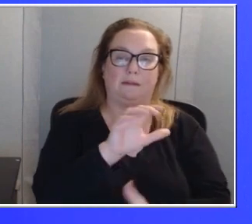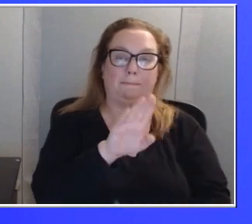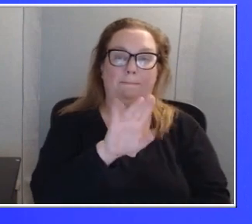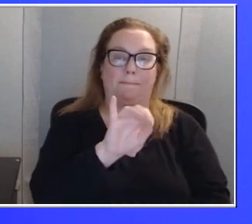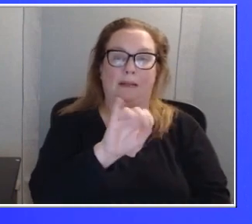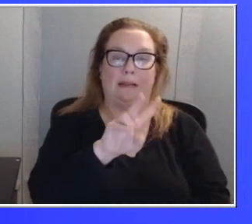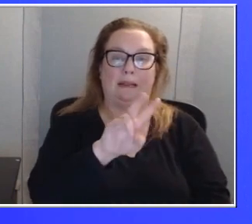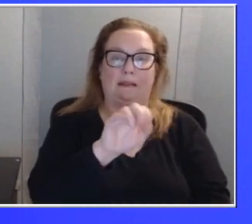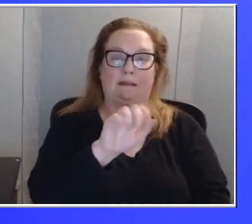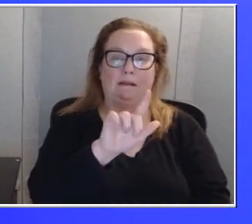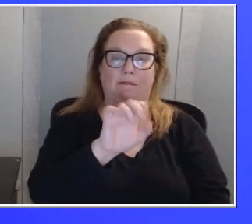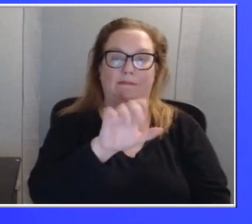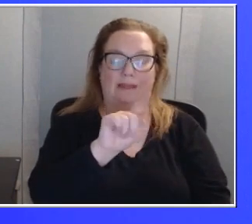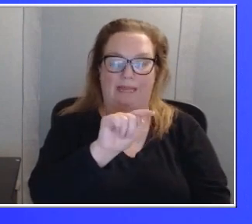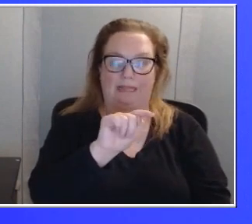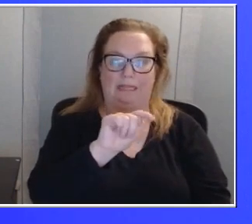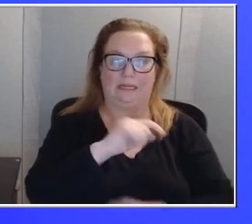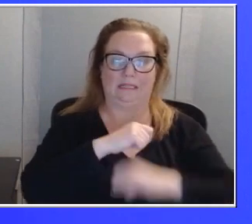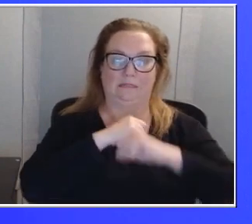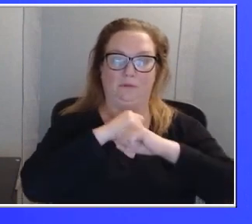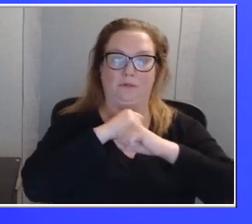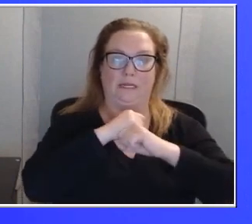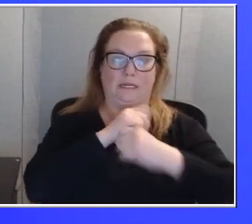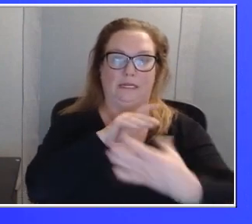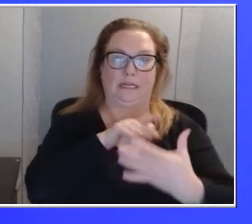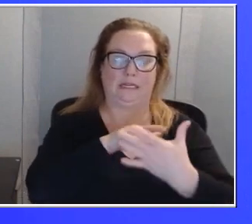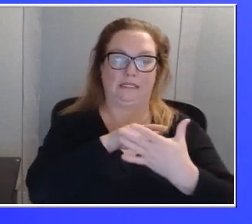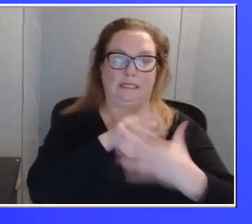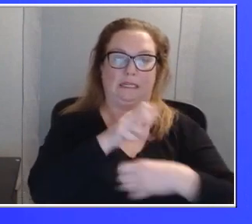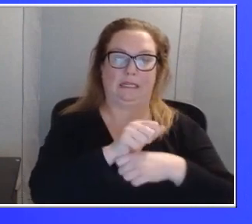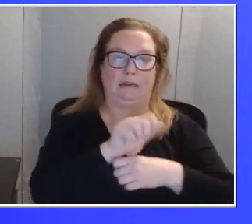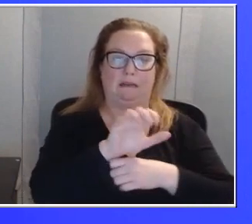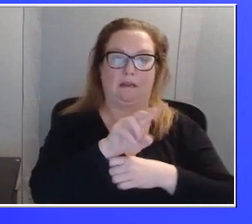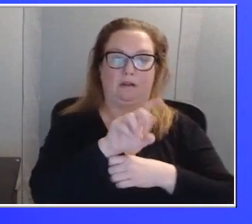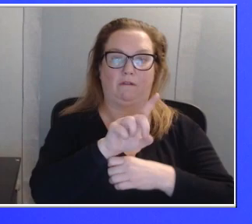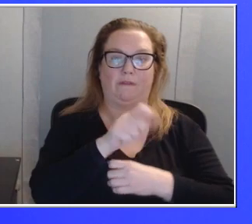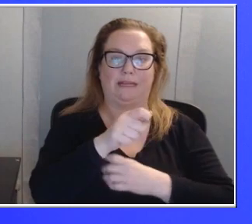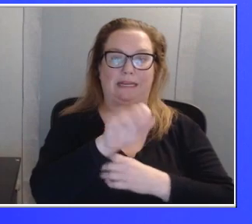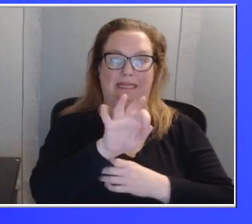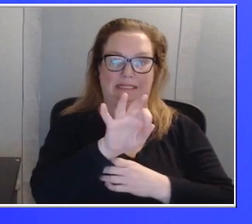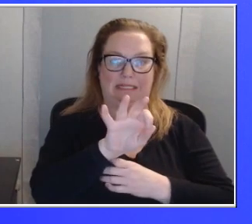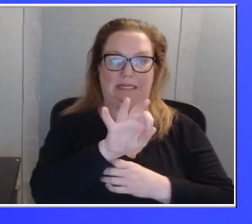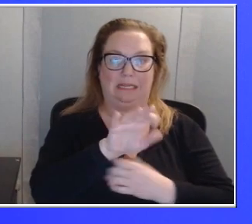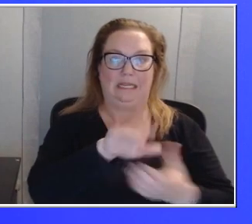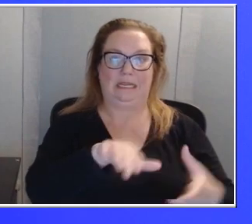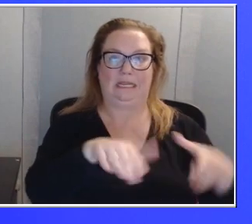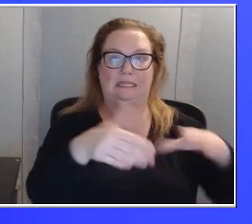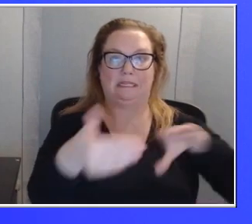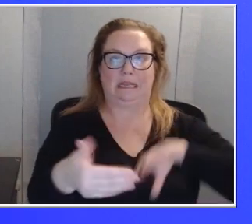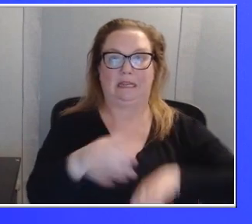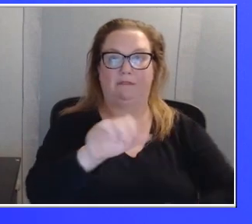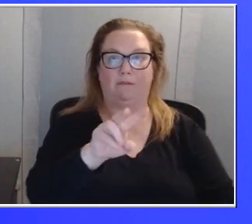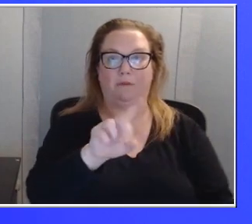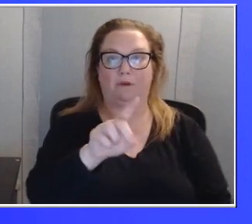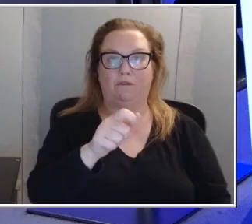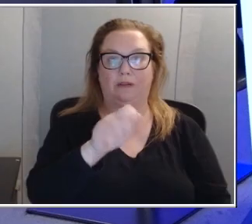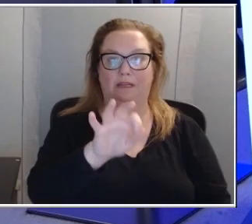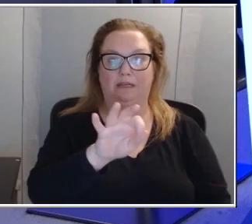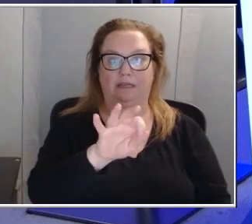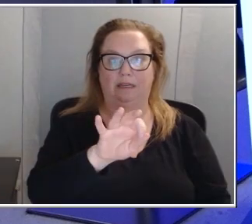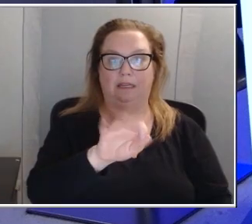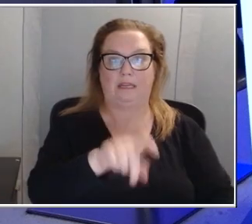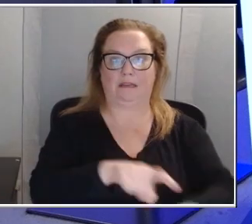shot, is protective against getting COVID-19 and therefore dying from COVID-19 and getting long COVID.